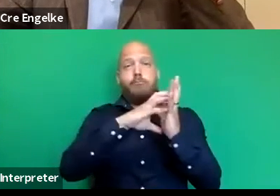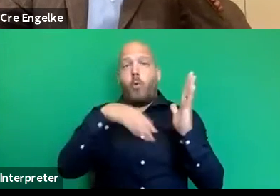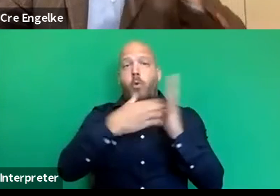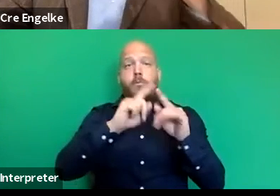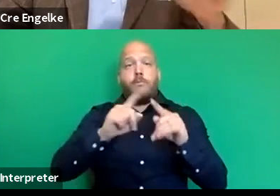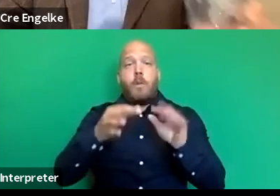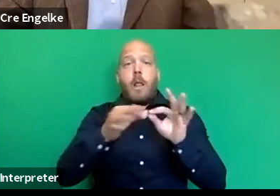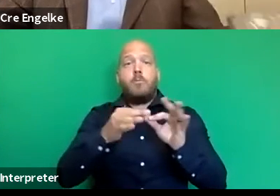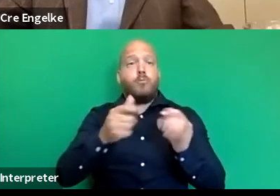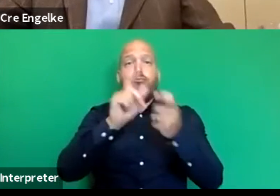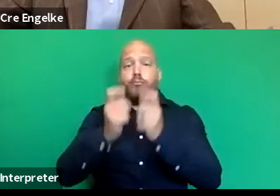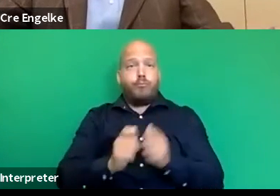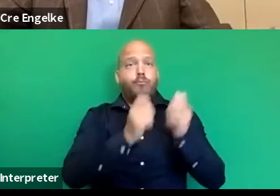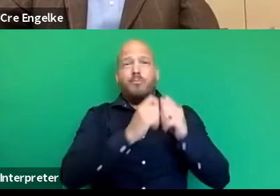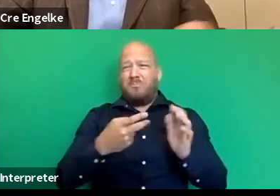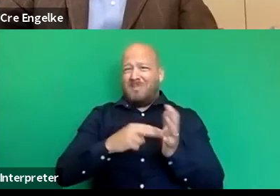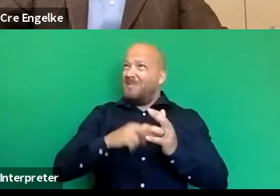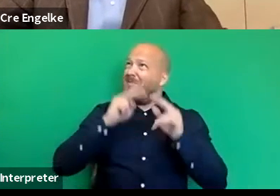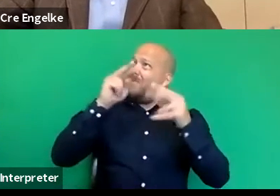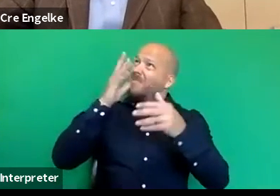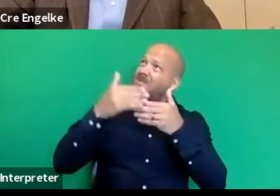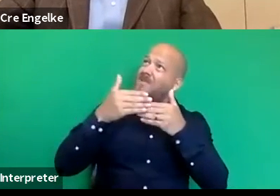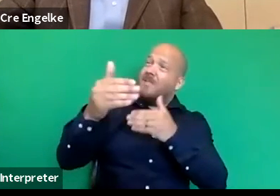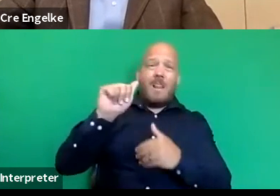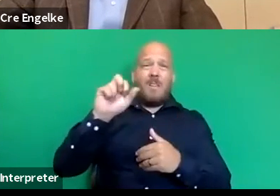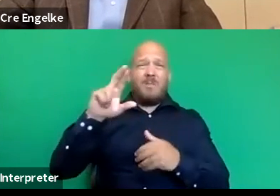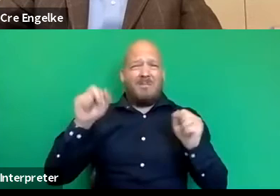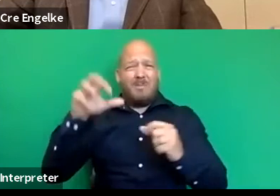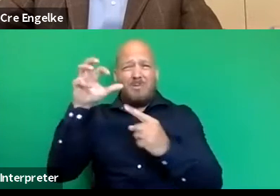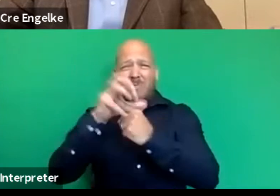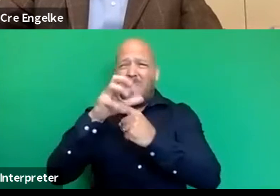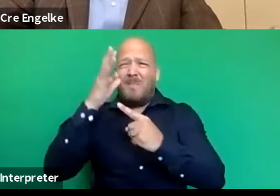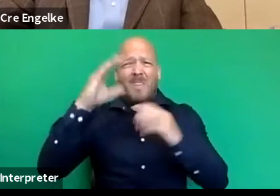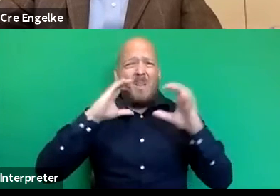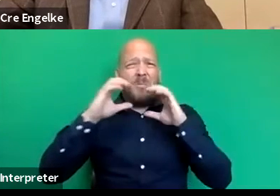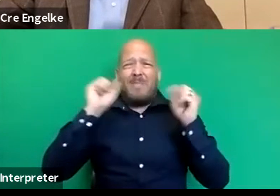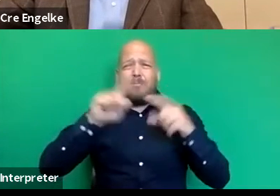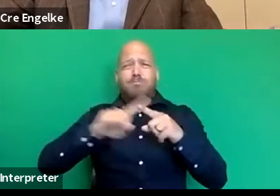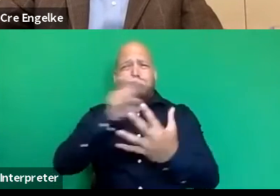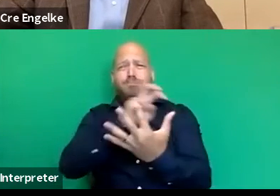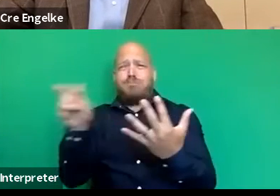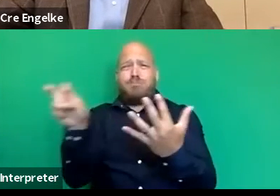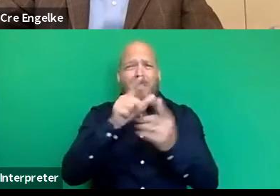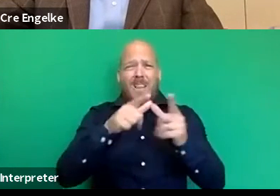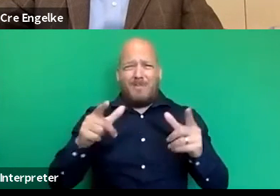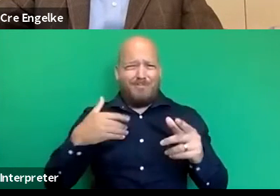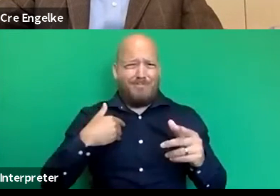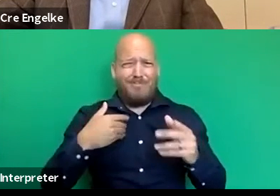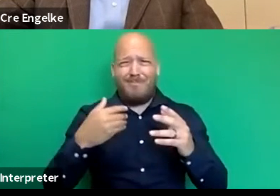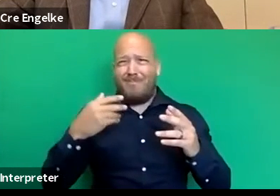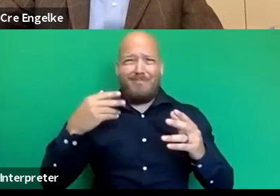hugely beneficial in that area. Many providers do English,